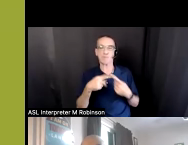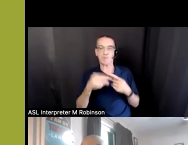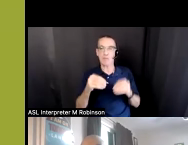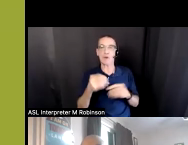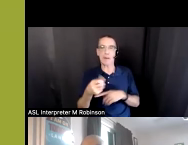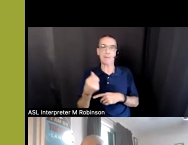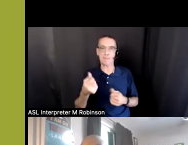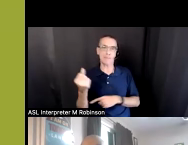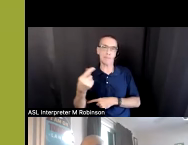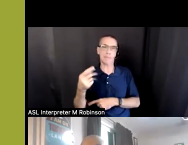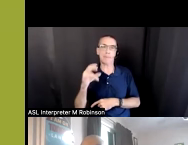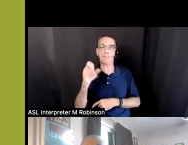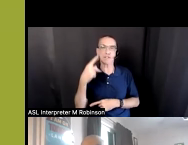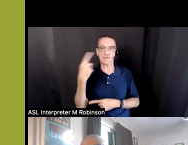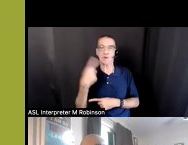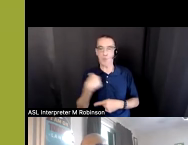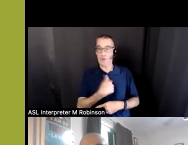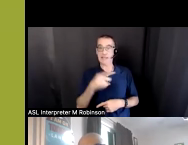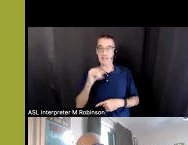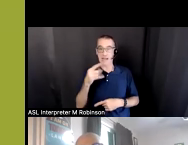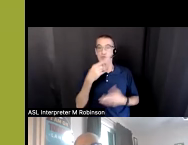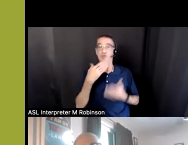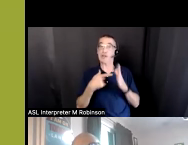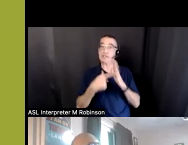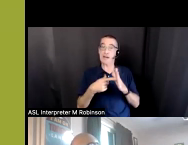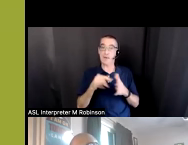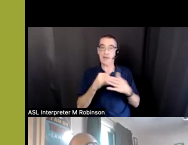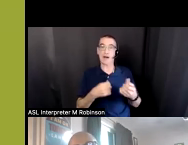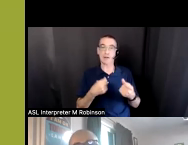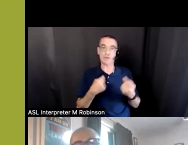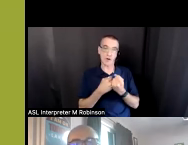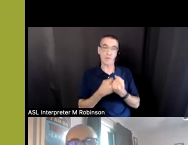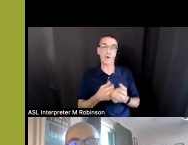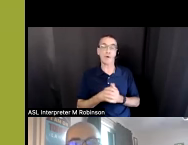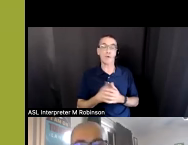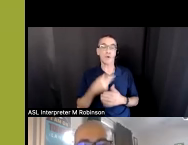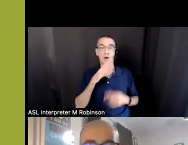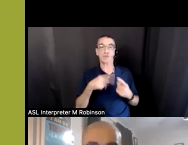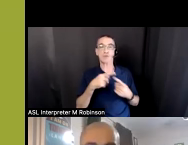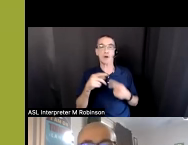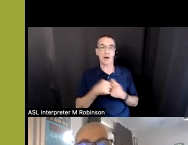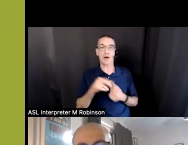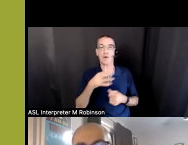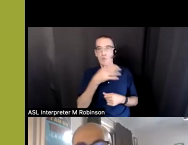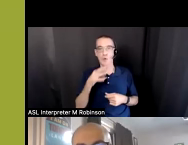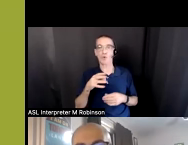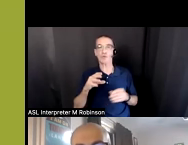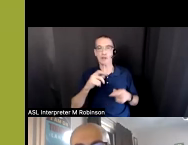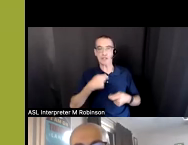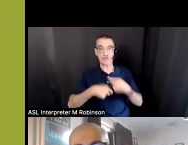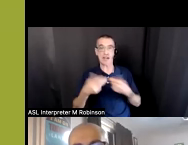for something that we did here that I feel like was a good example of concrete support. So we knew we were going to be talking to a rural learning exchange there